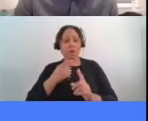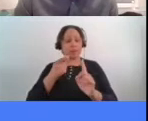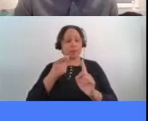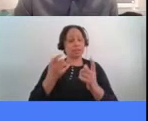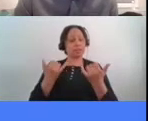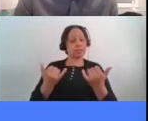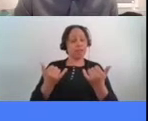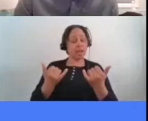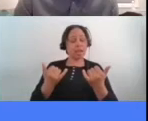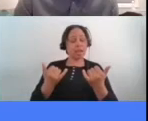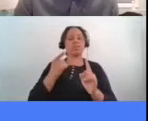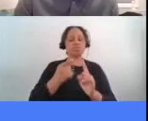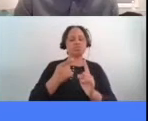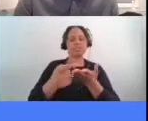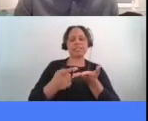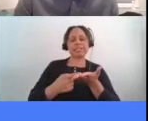today.